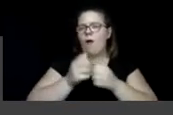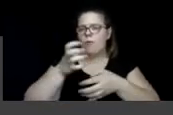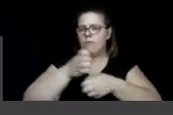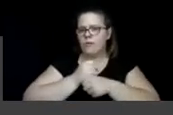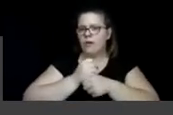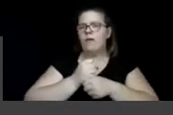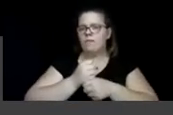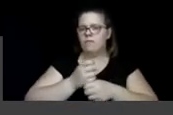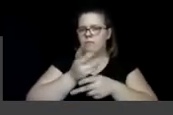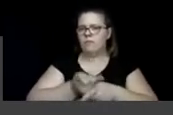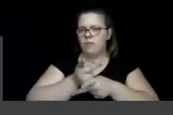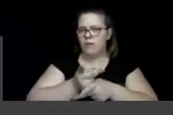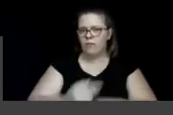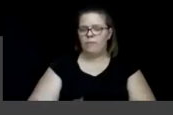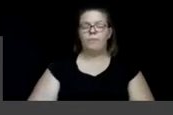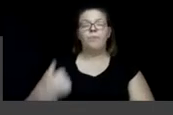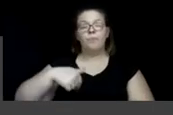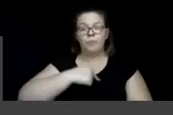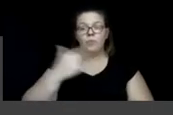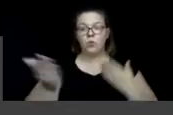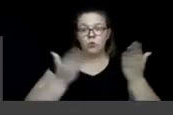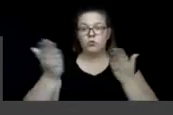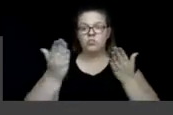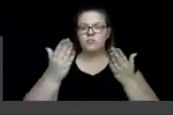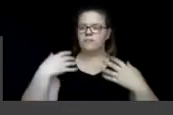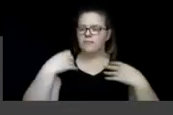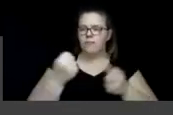The services that we provide, the healthcare